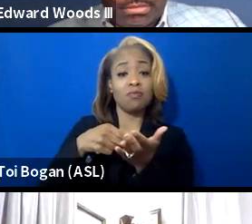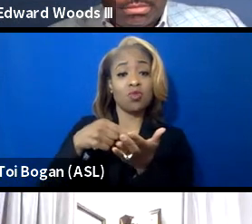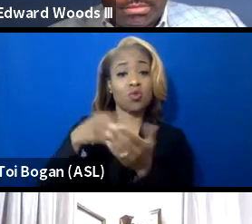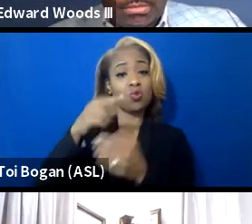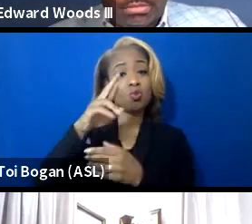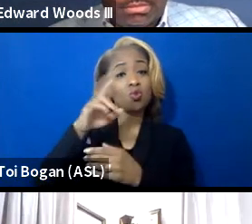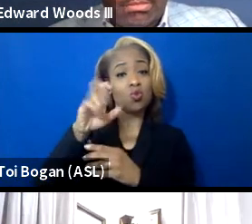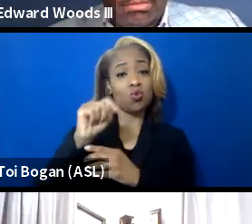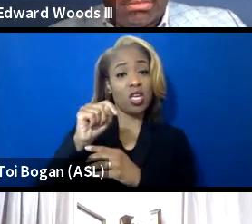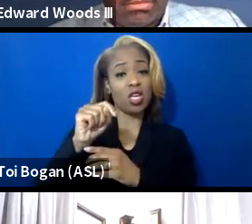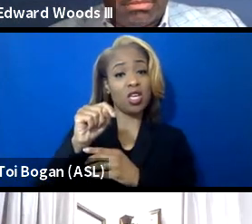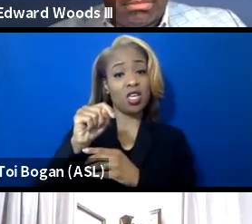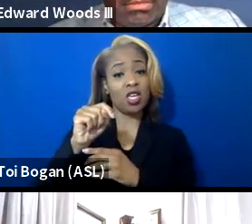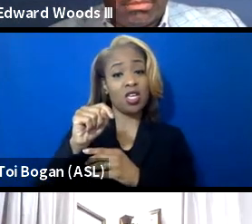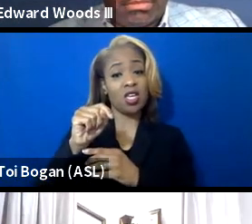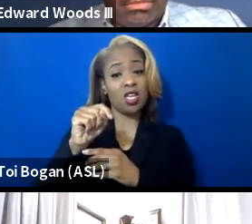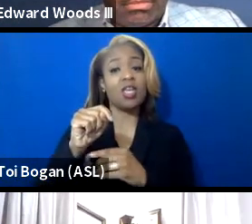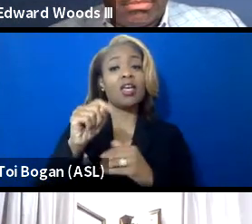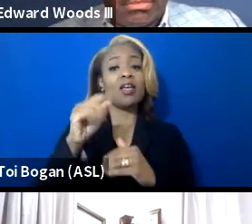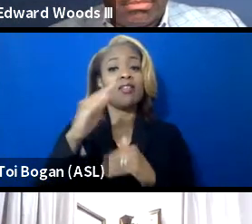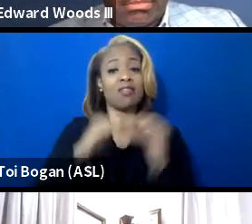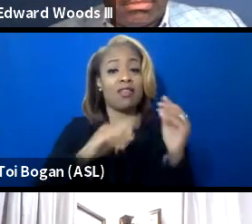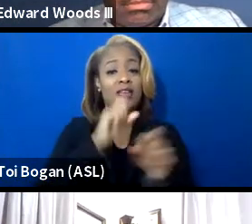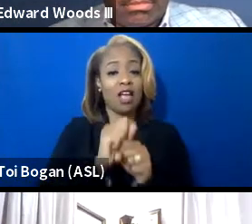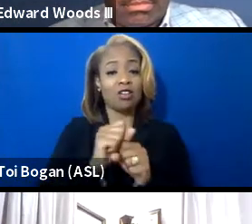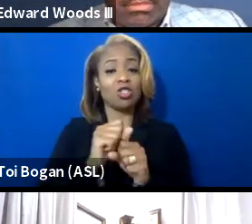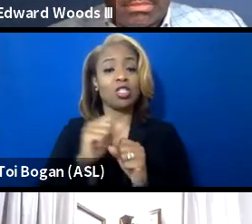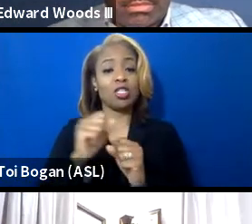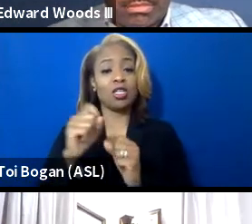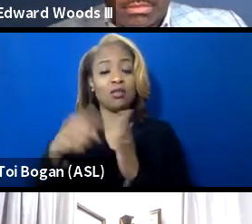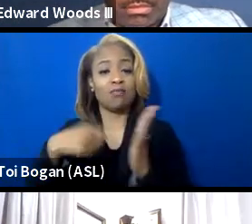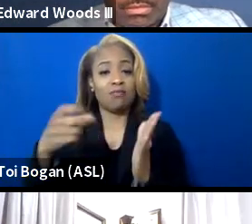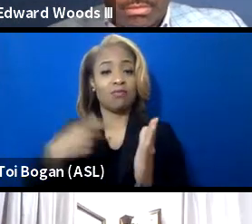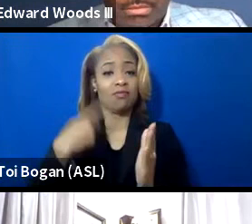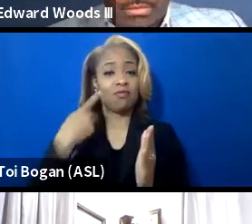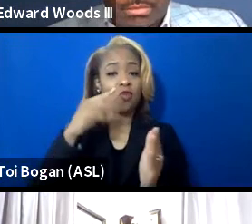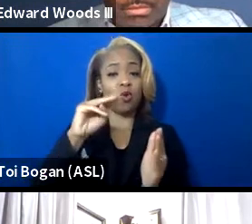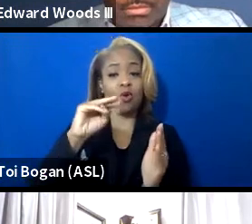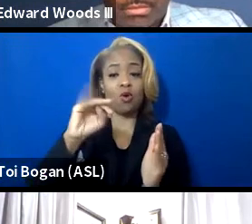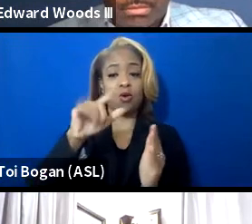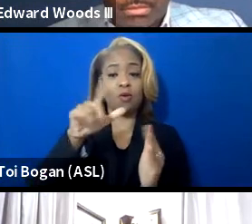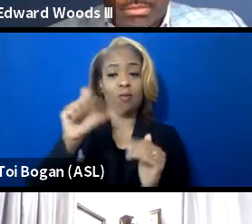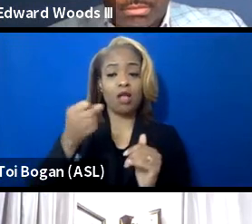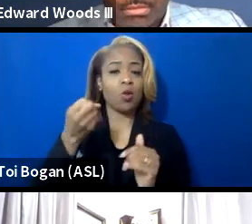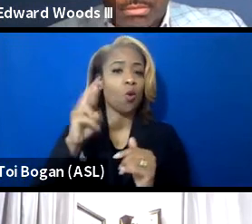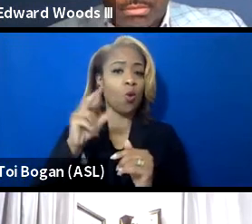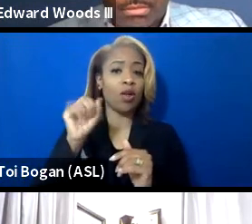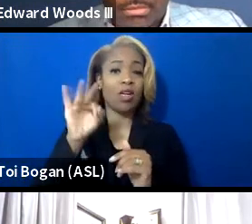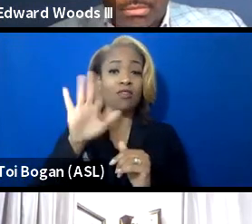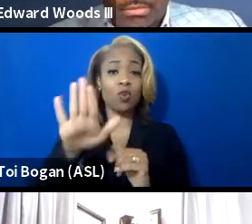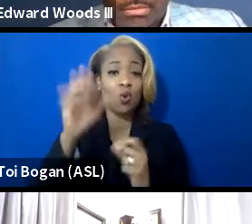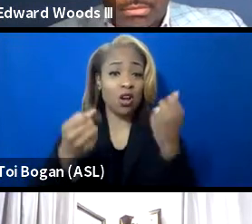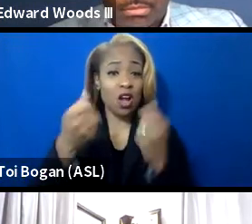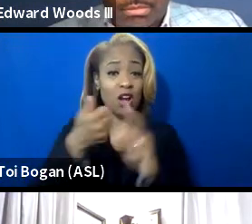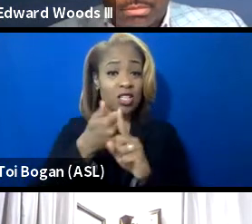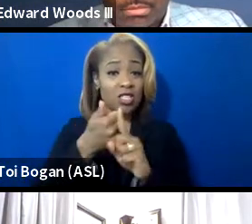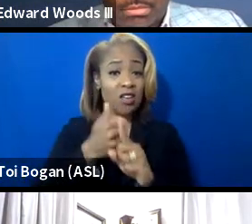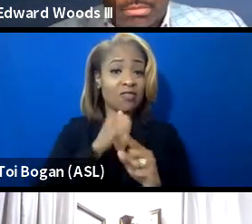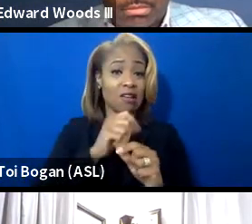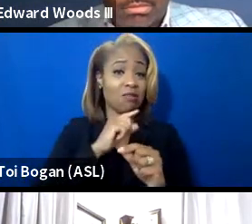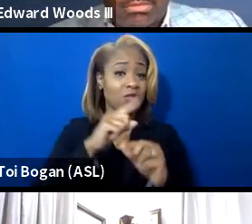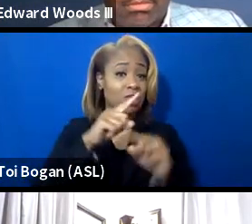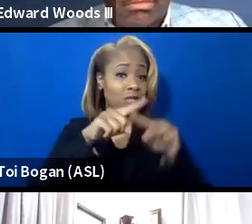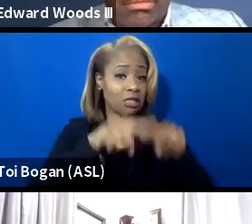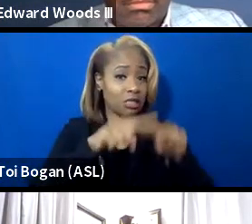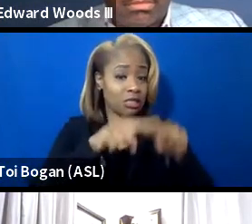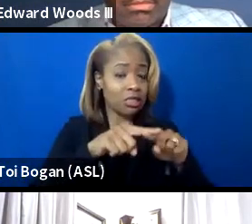and for the fuel than actually have mileage reimbursement, or if you don't have a reliable vehicle, those may be some